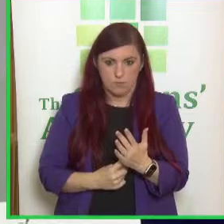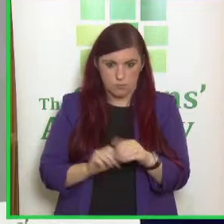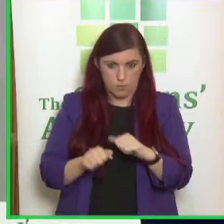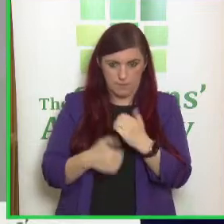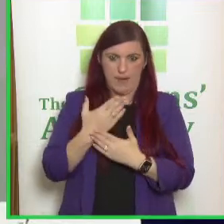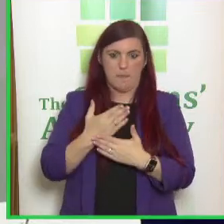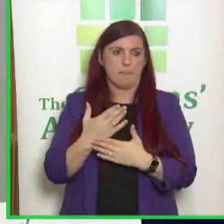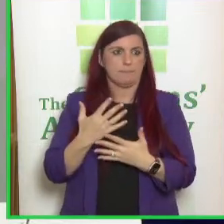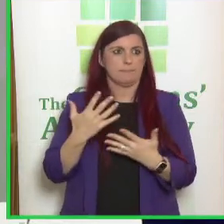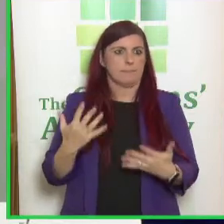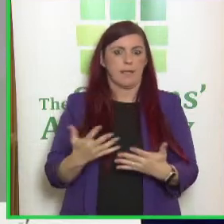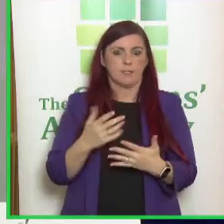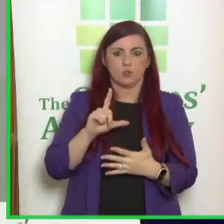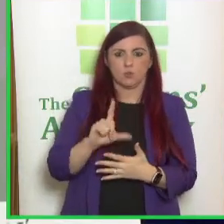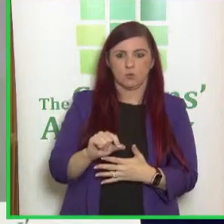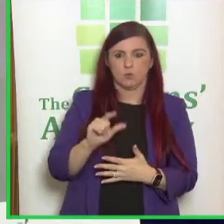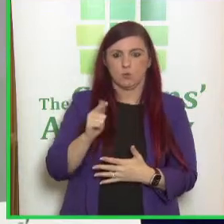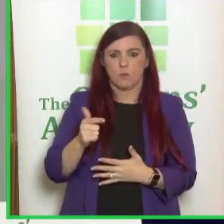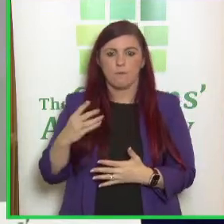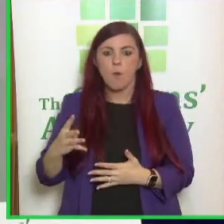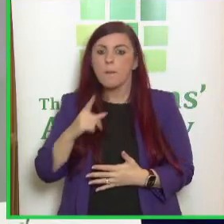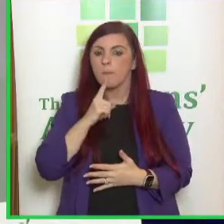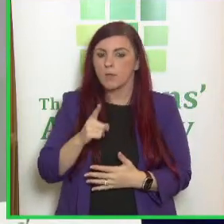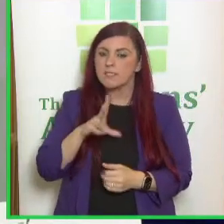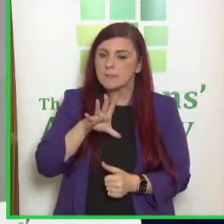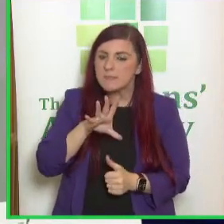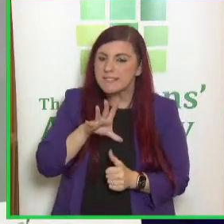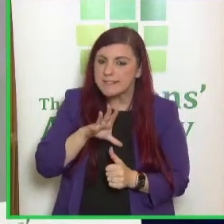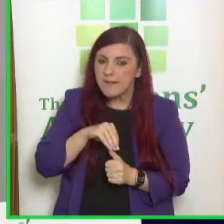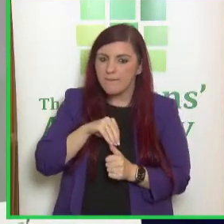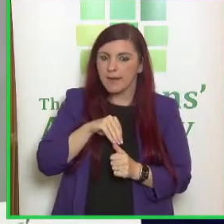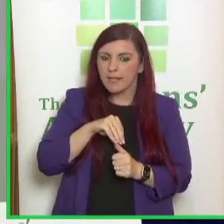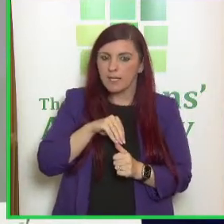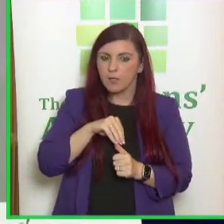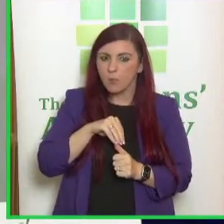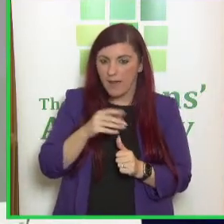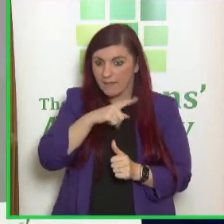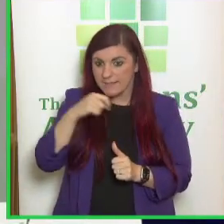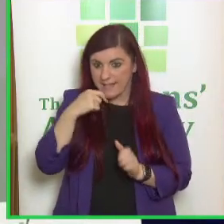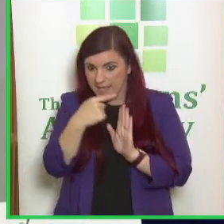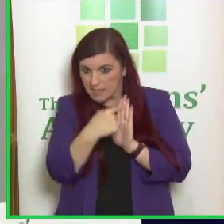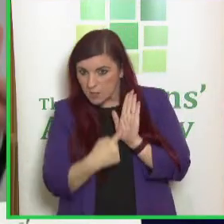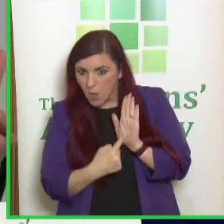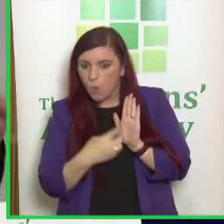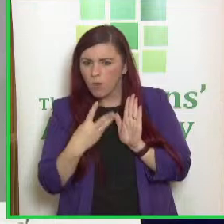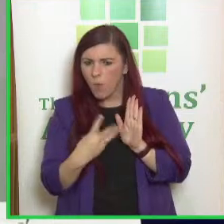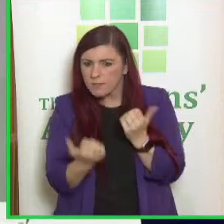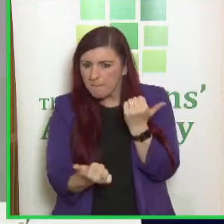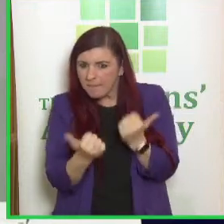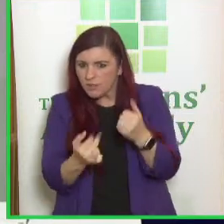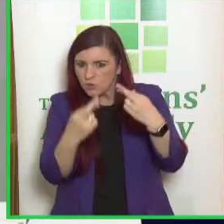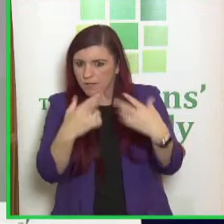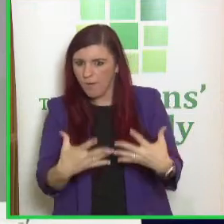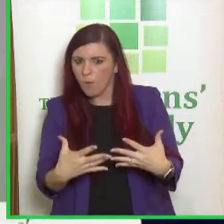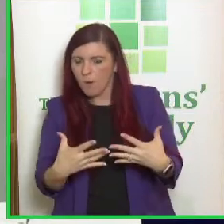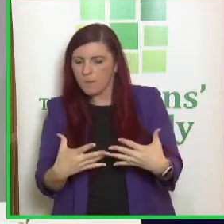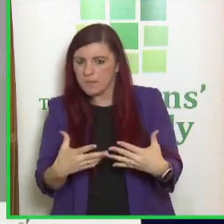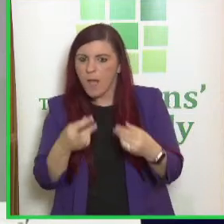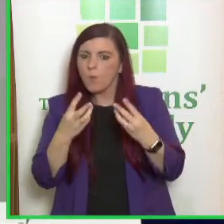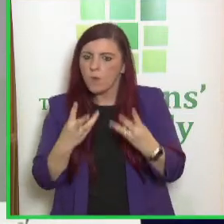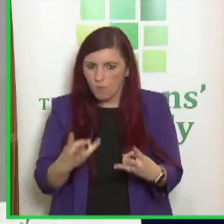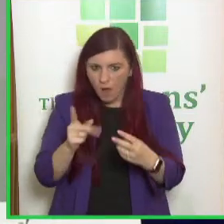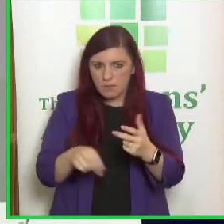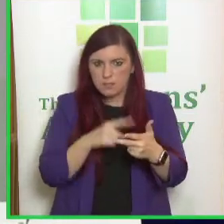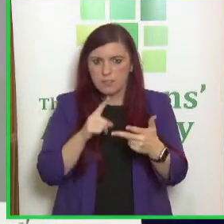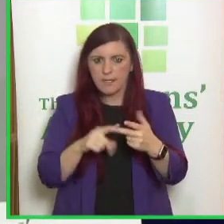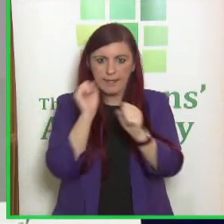June of 2024, but particularly specifically to put in there some key measures of outcomes, and to put in there some